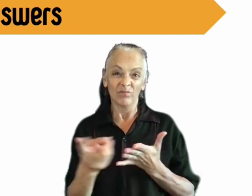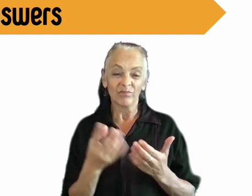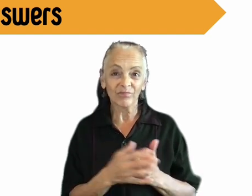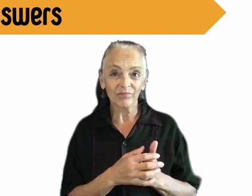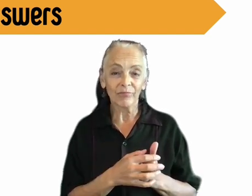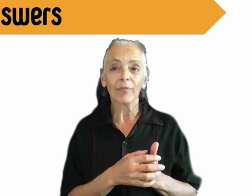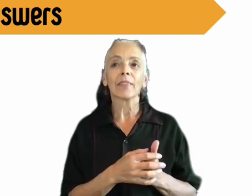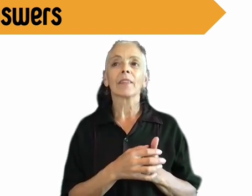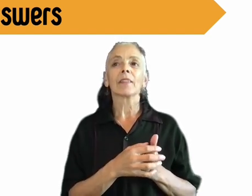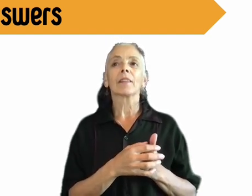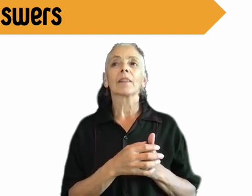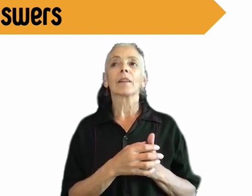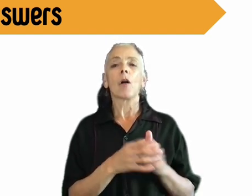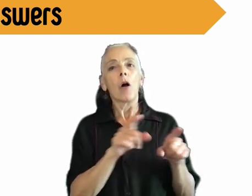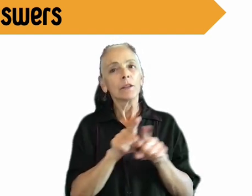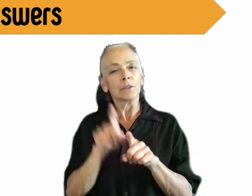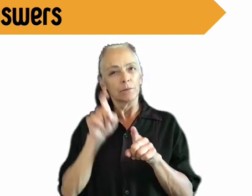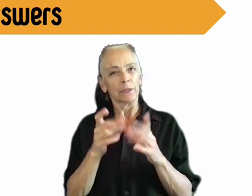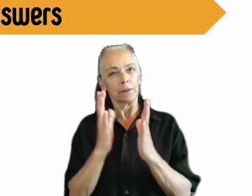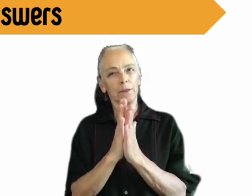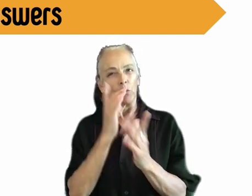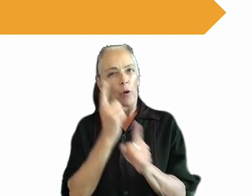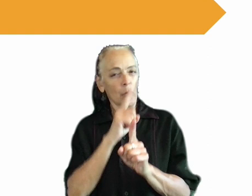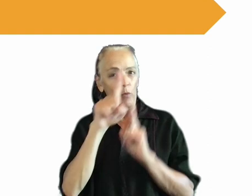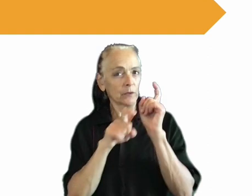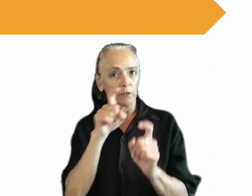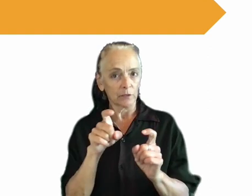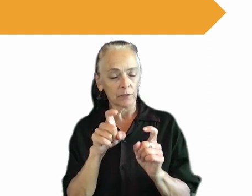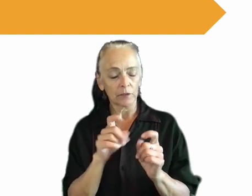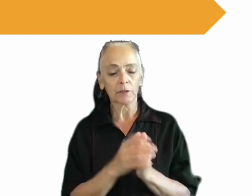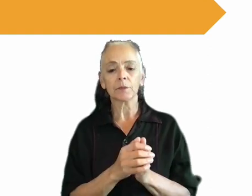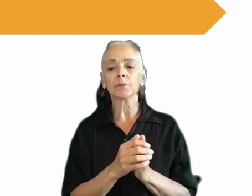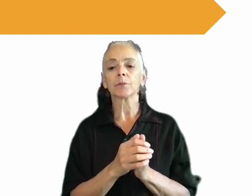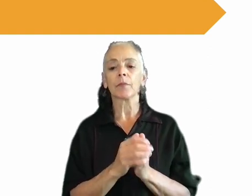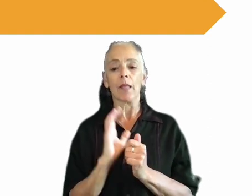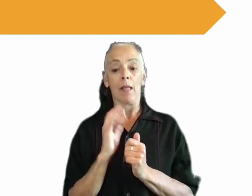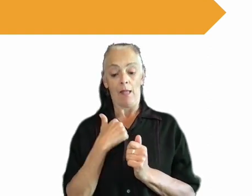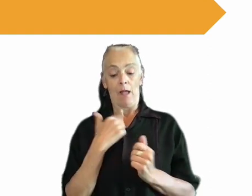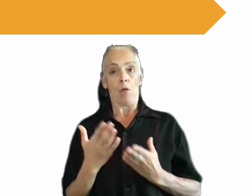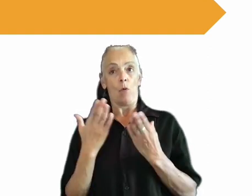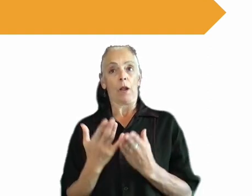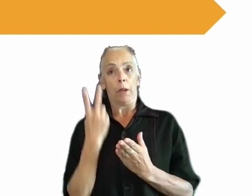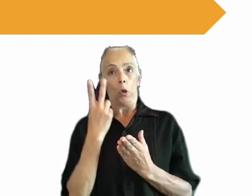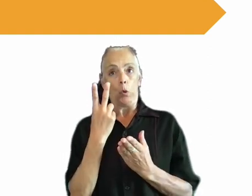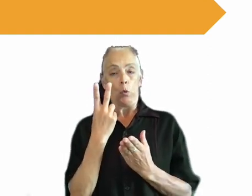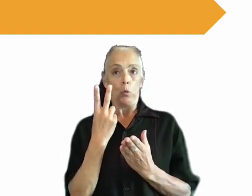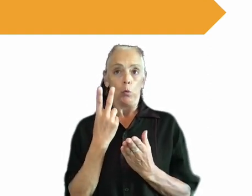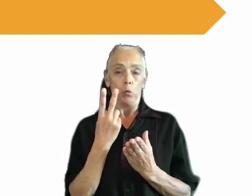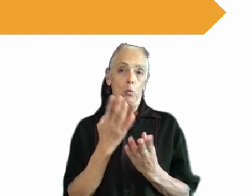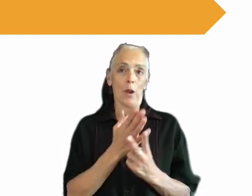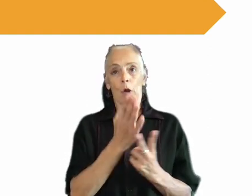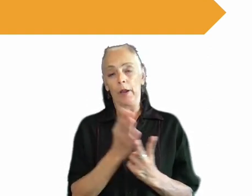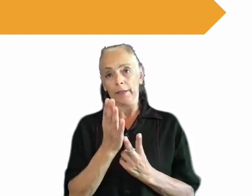importantly we have to be asking the right questions in the first place so i remember recommend two areas to add some design